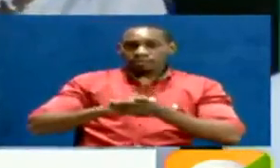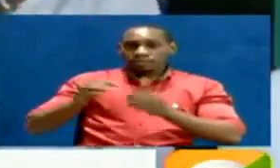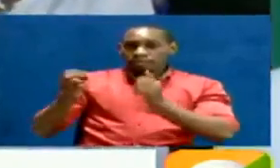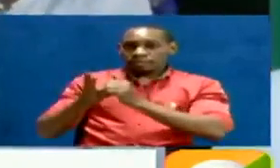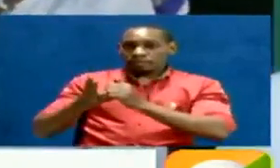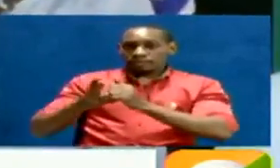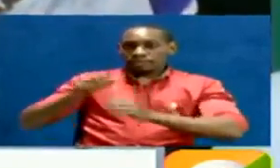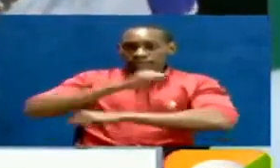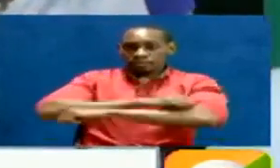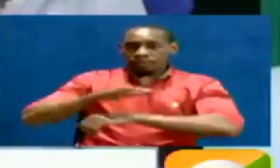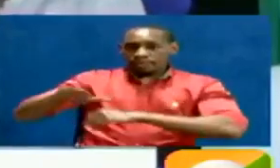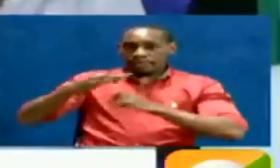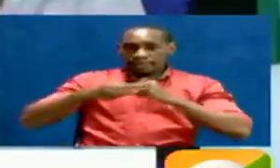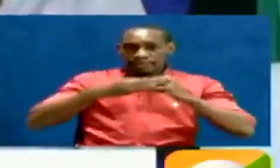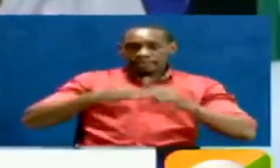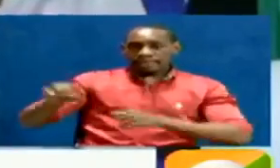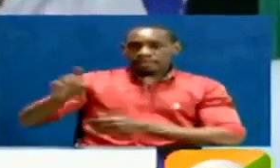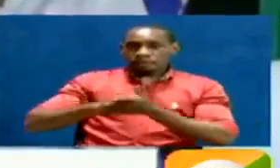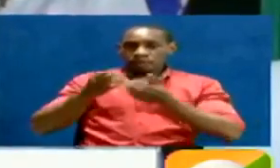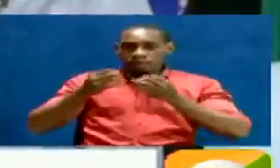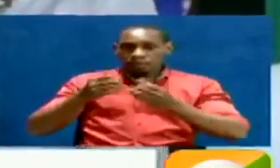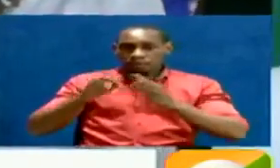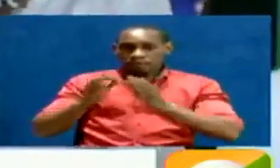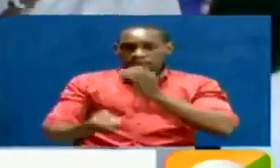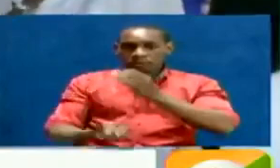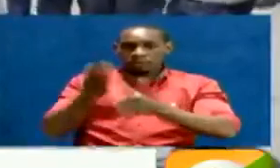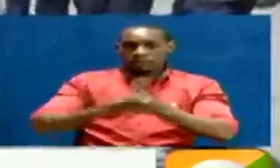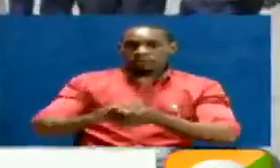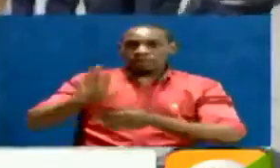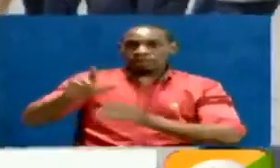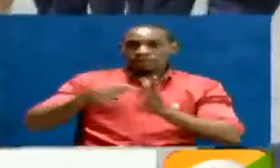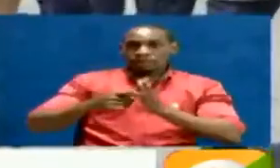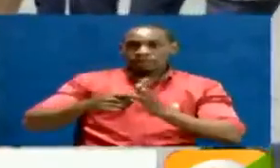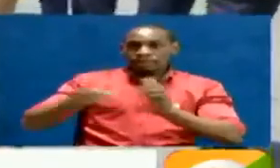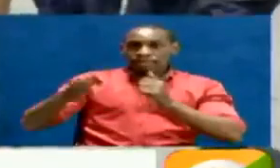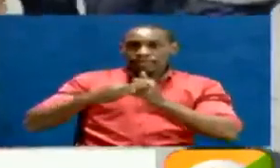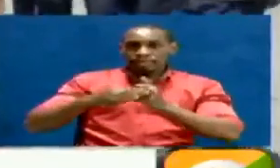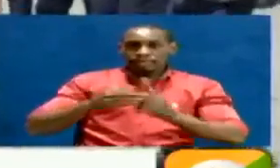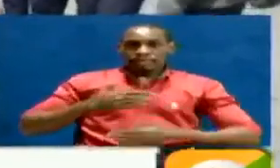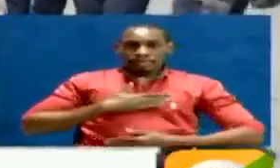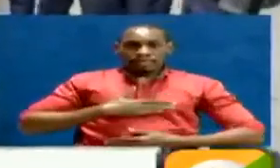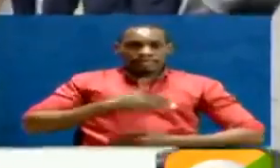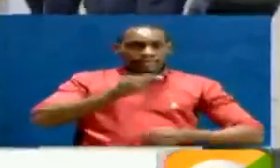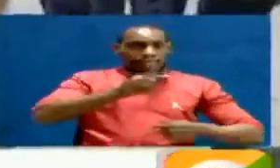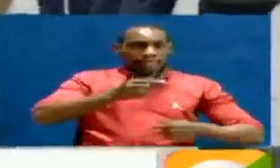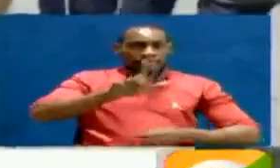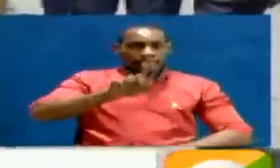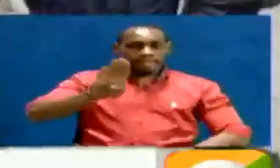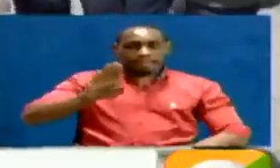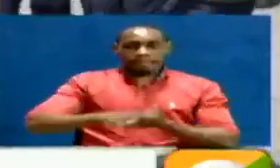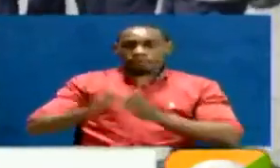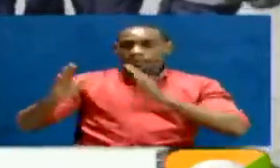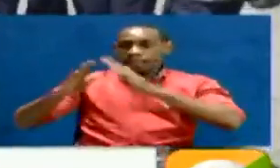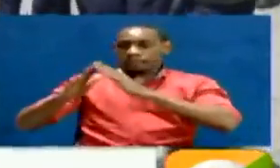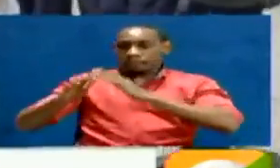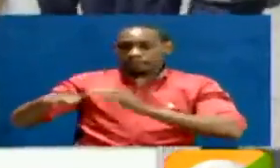Secondary School in Kibra, Nairobi, where he officially opened a 5.4 million shilling science laboratory and an